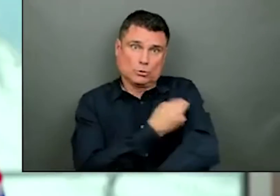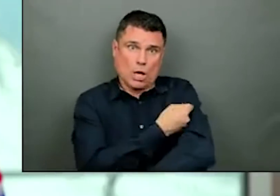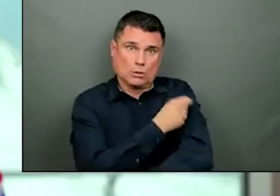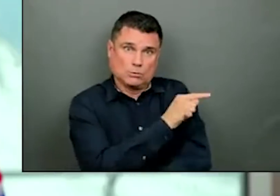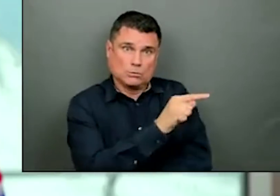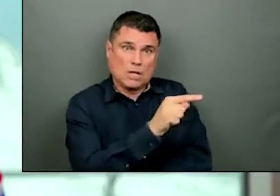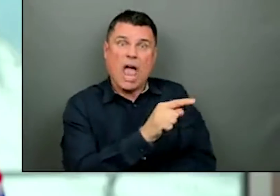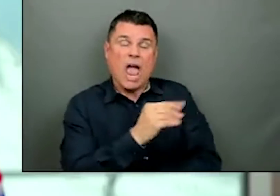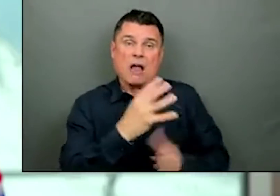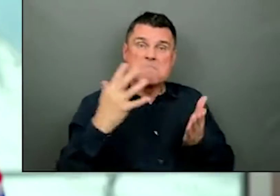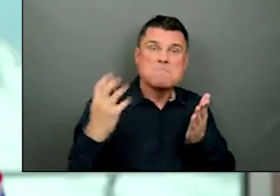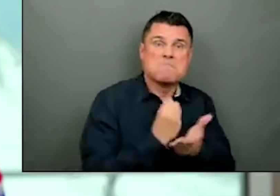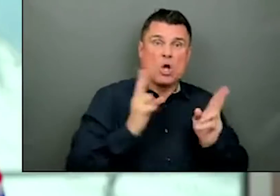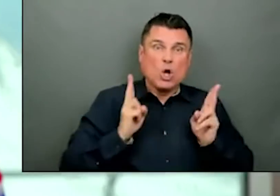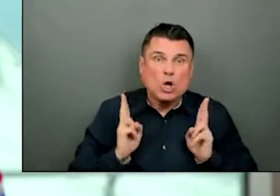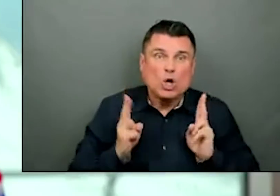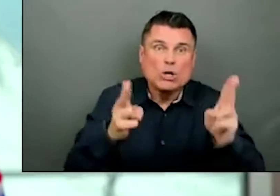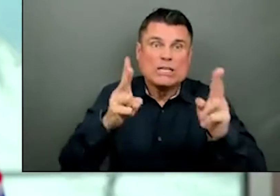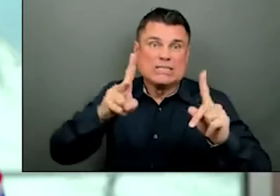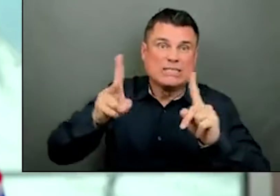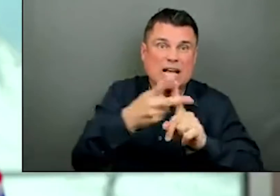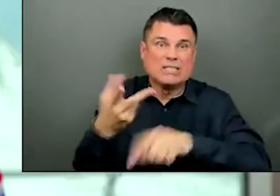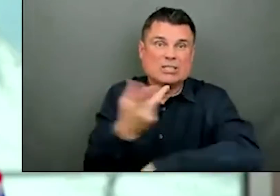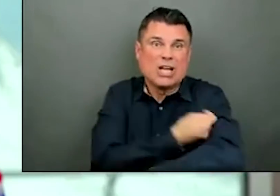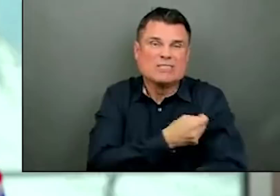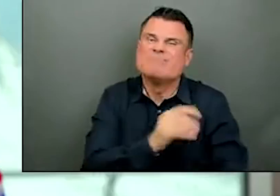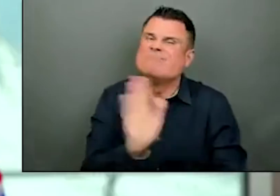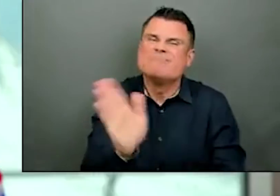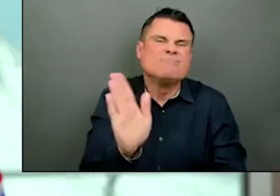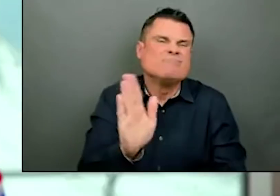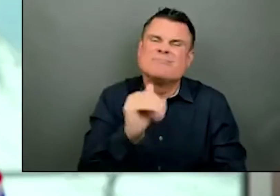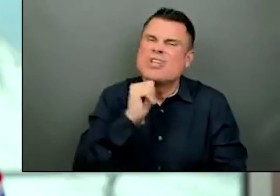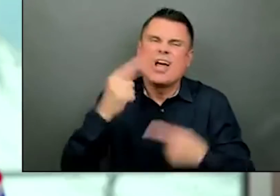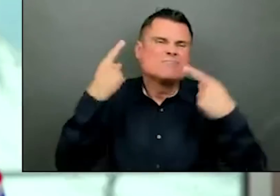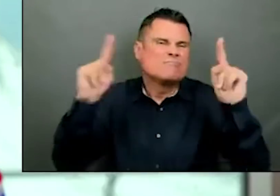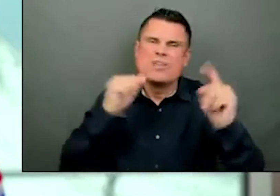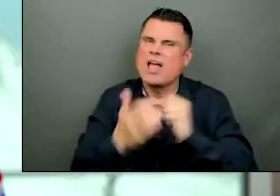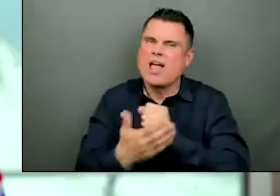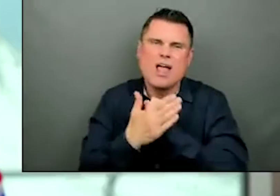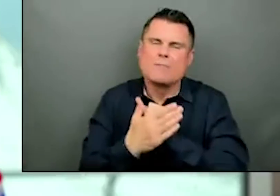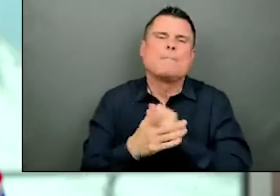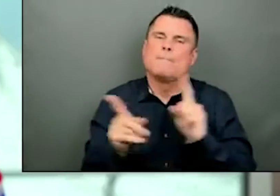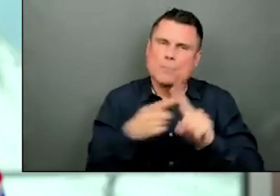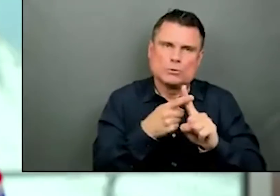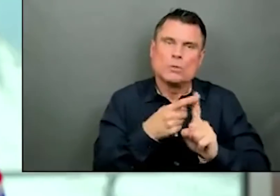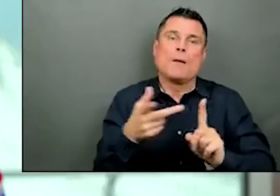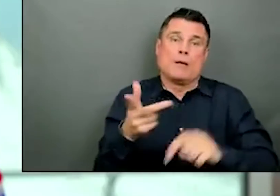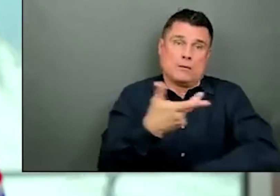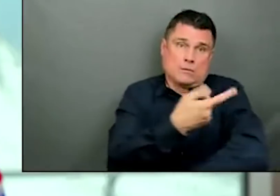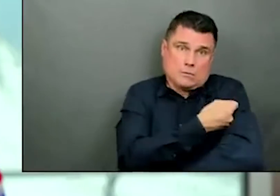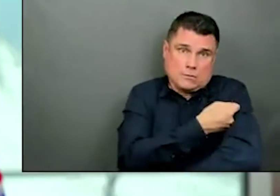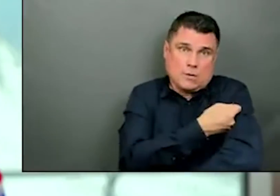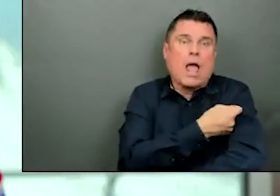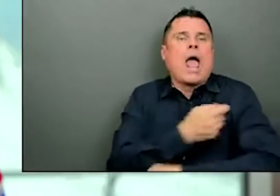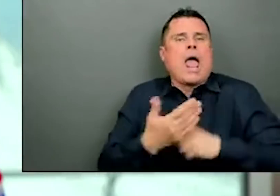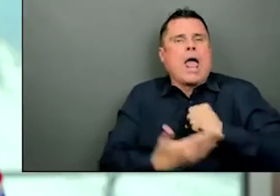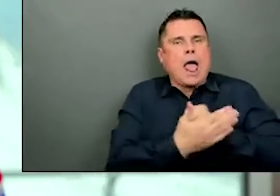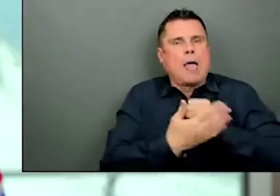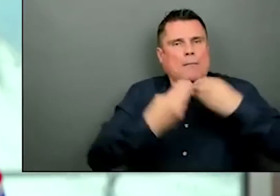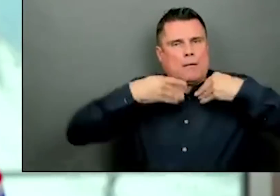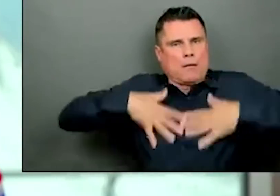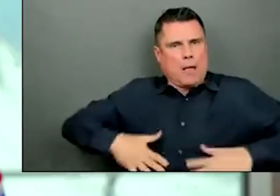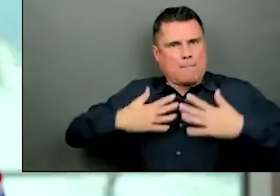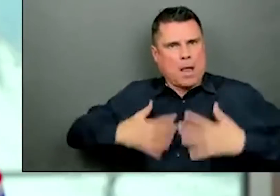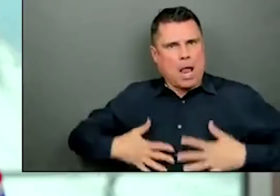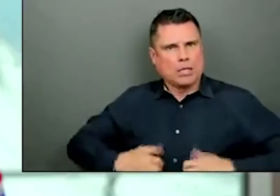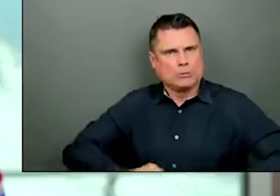next respiratory season, even though COVID is likely to be with us for some time. So those are things we don't yet know. And we will